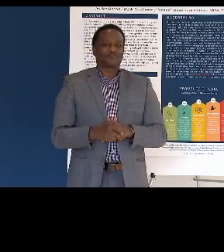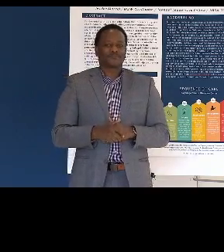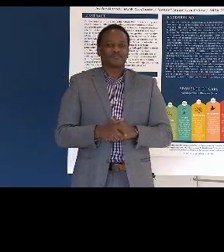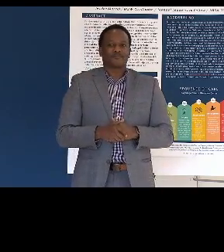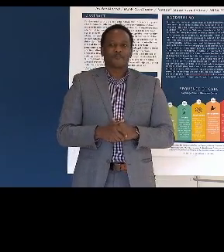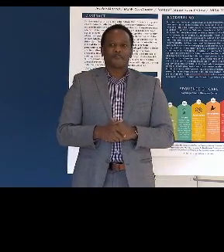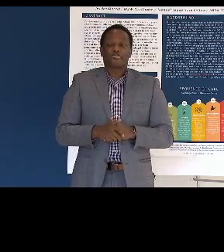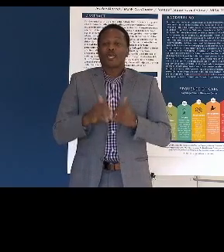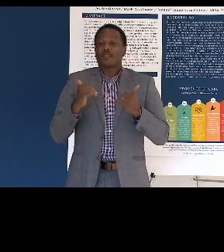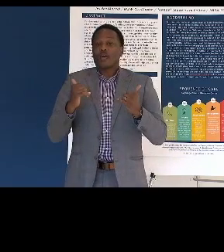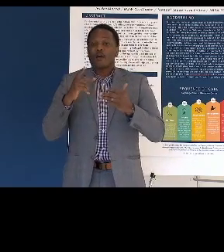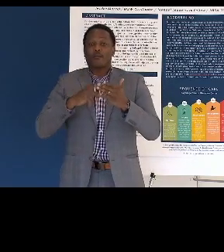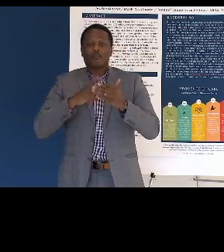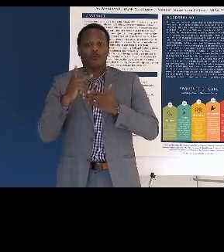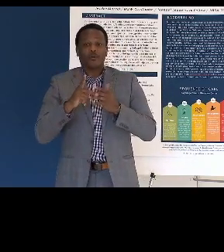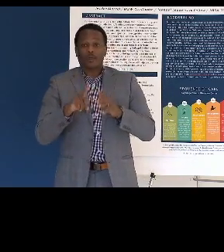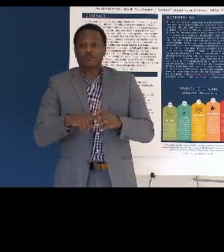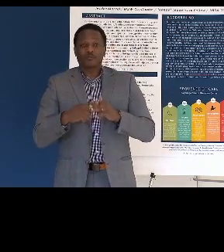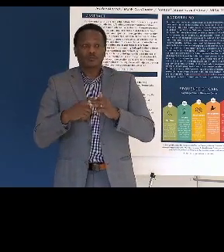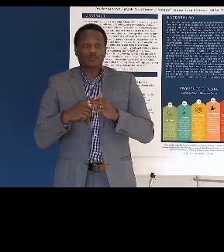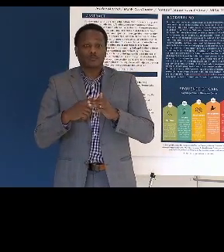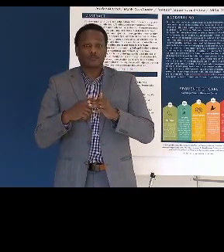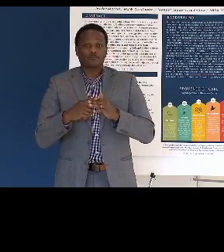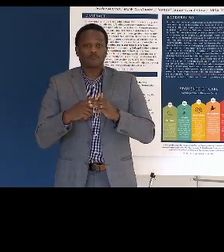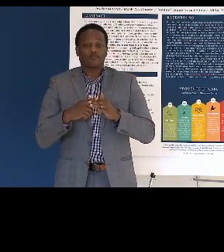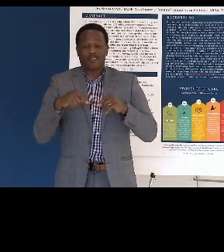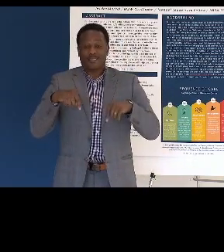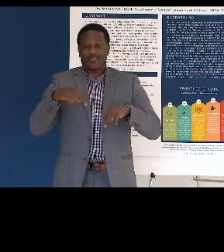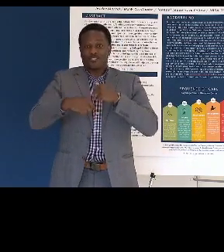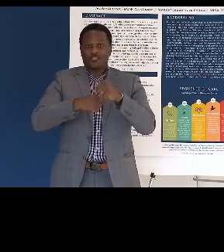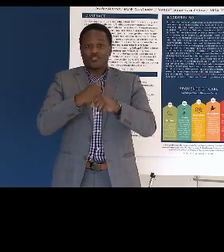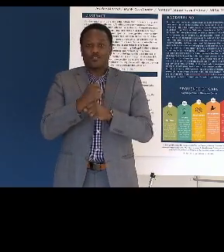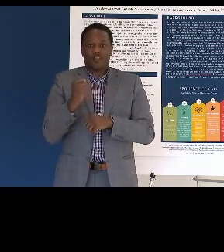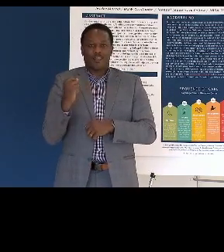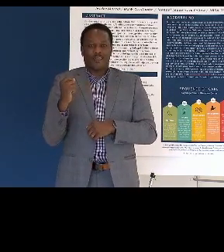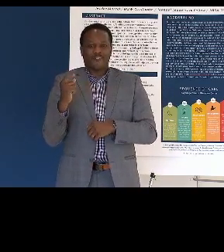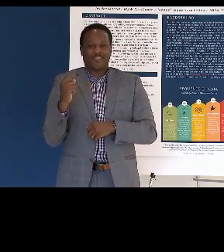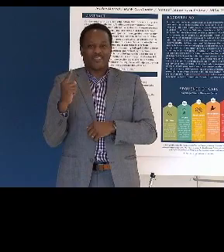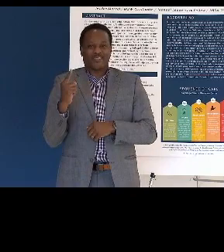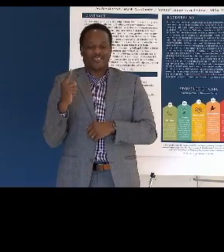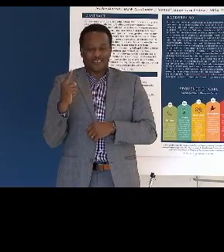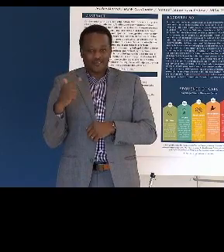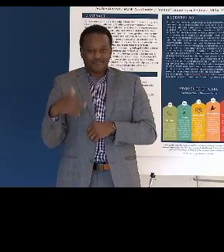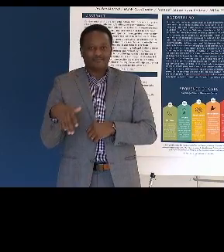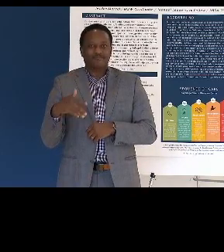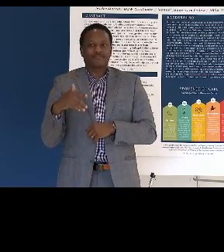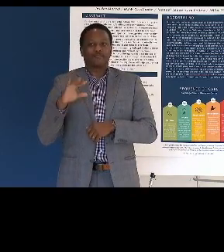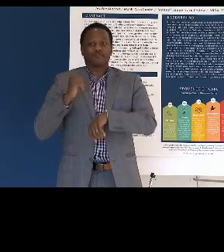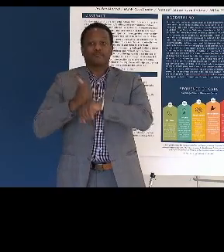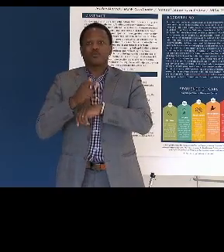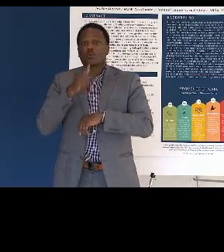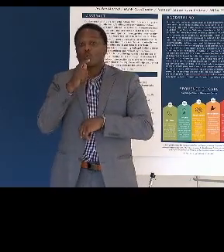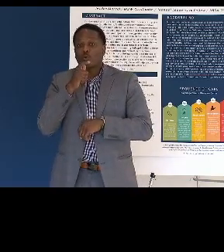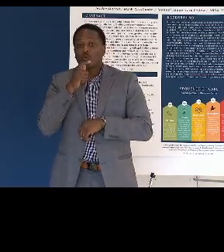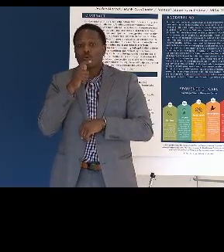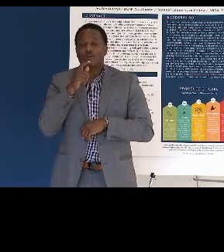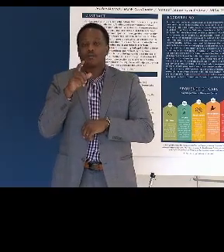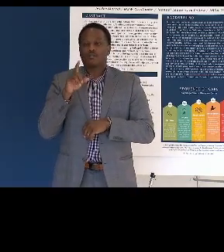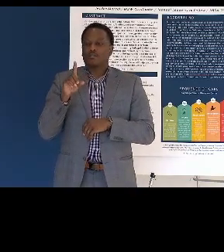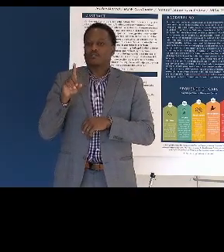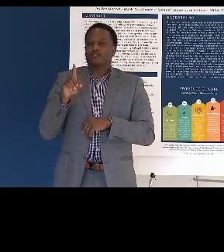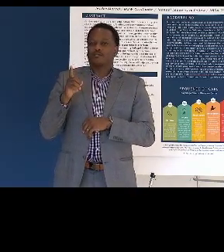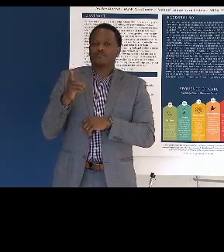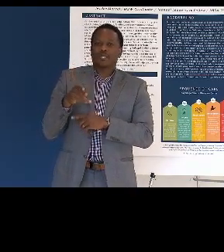Now, our program is now in its 11th year, and it was designed by Dr. David Beagle